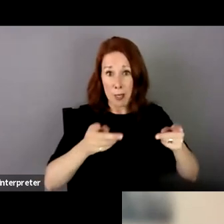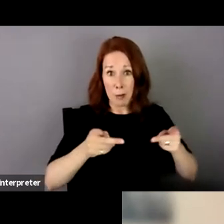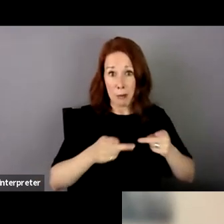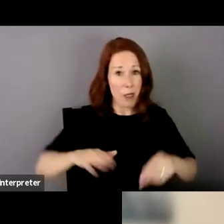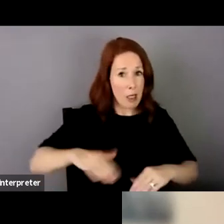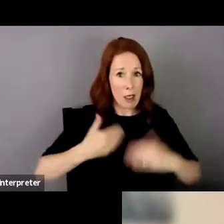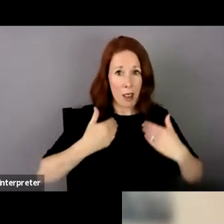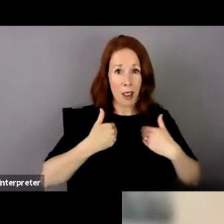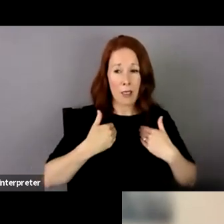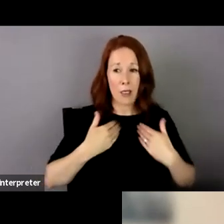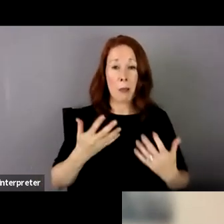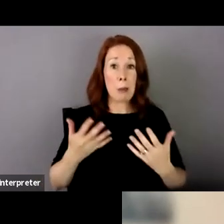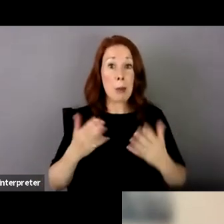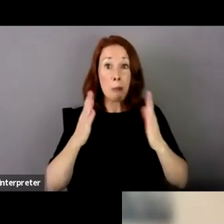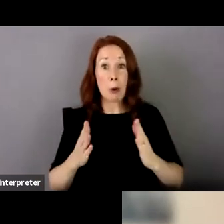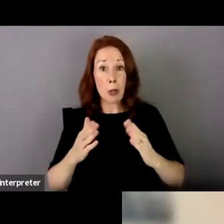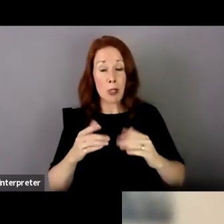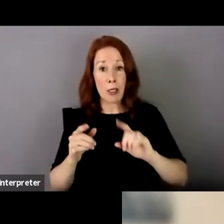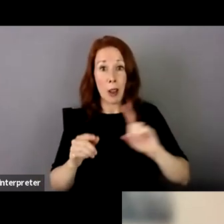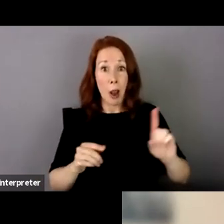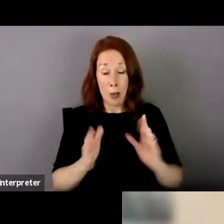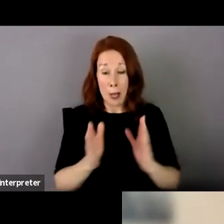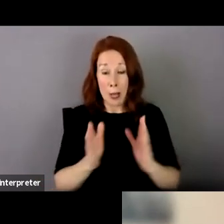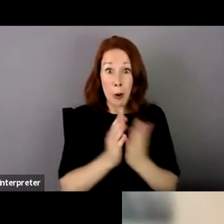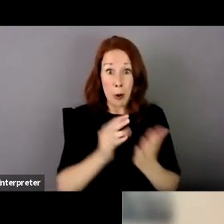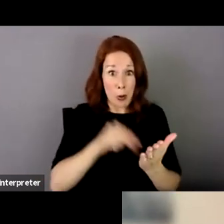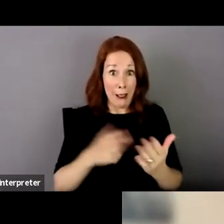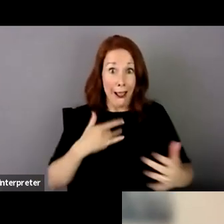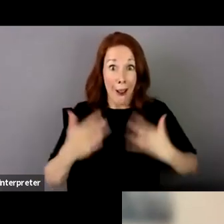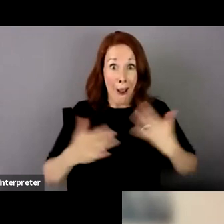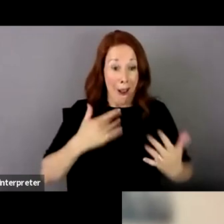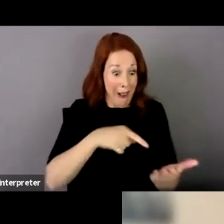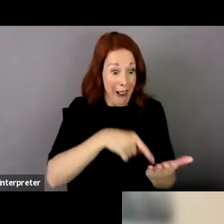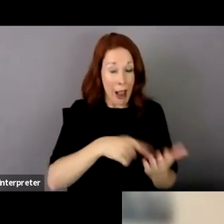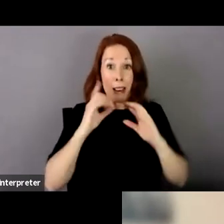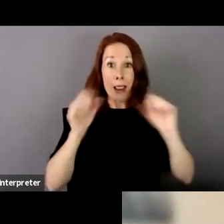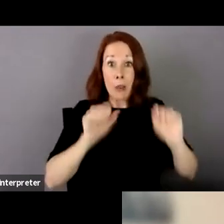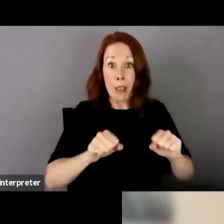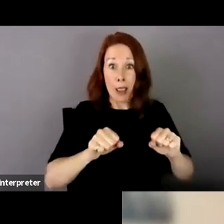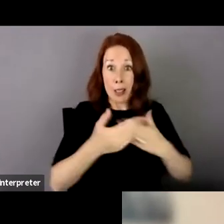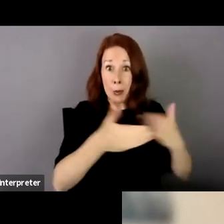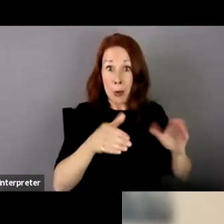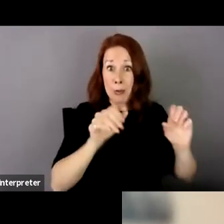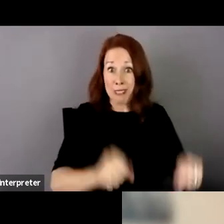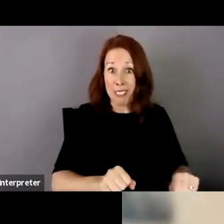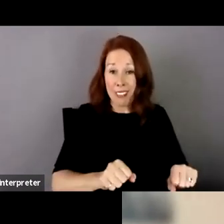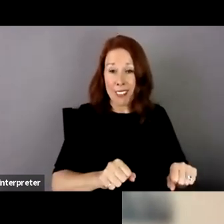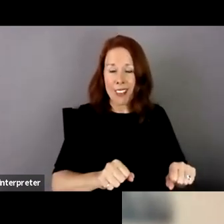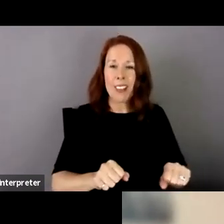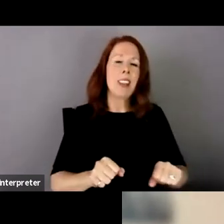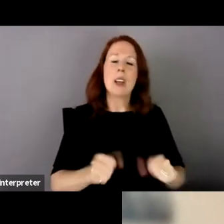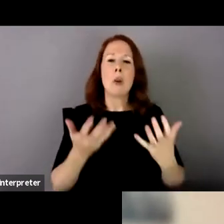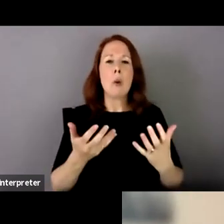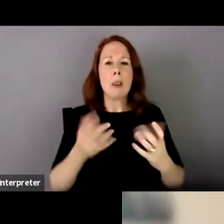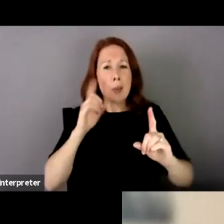go and have those reactions when maybe they're reading a book in the library. But, you know, in hopes, we want to make this a more